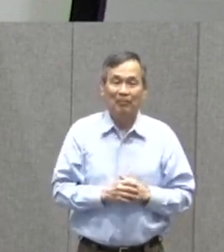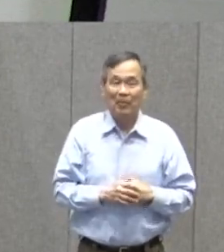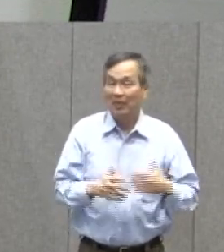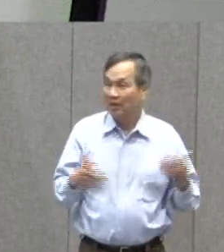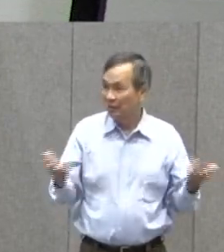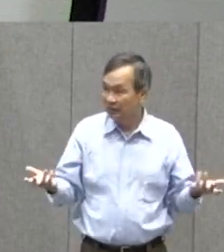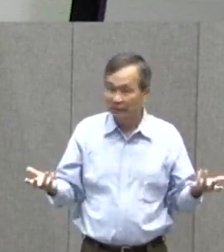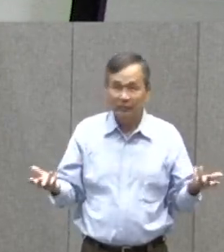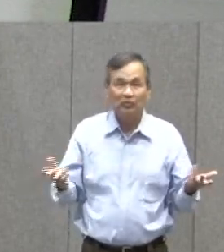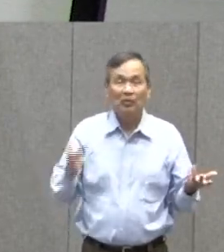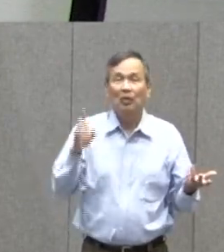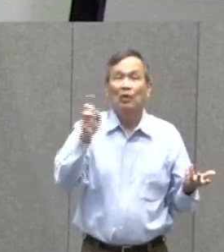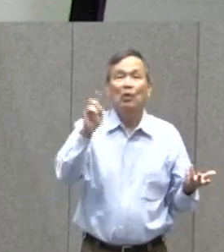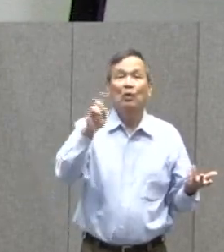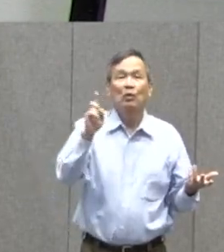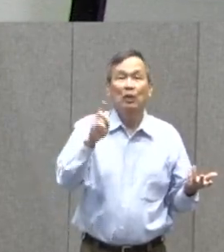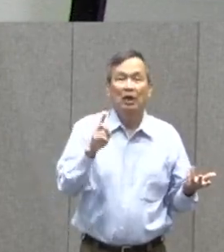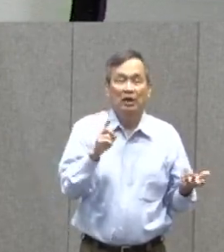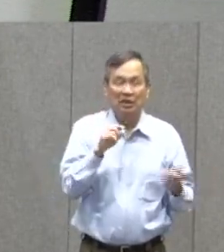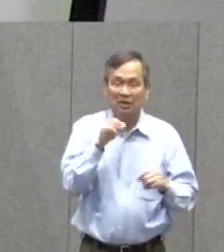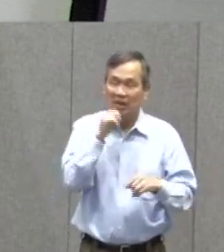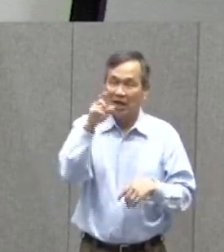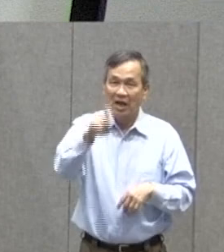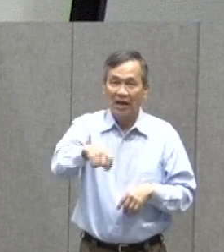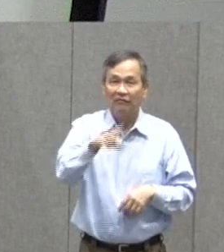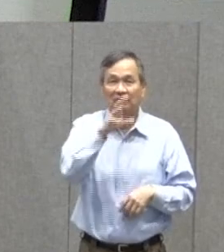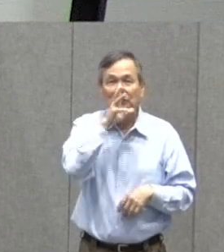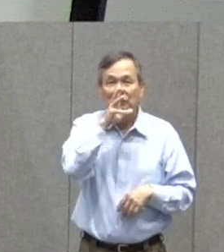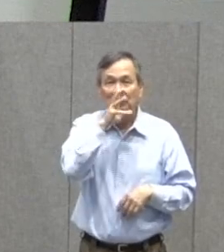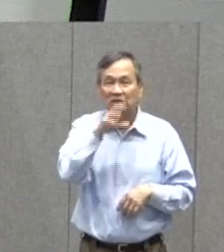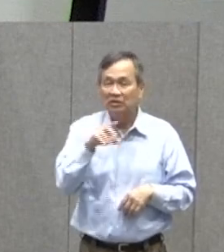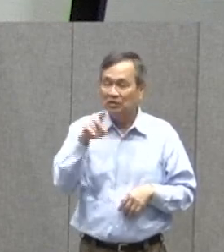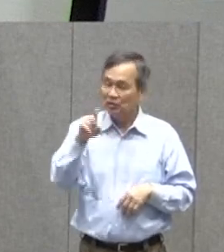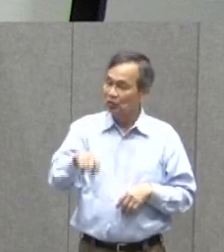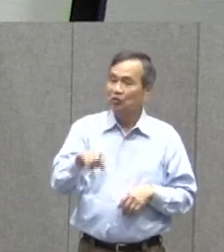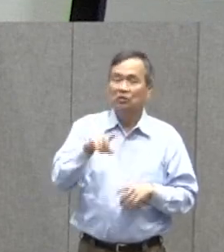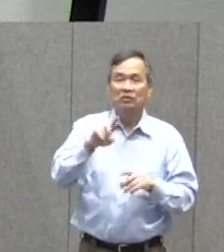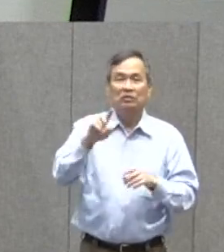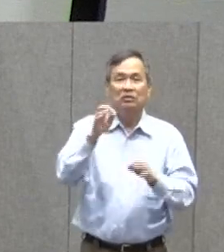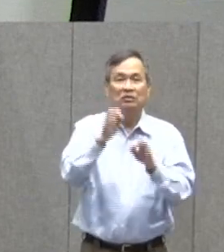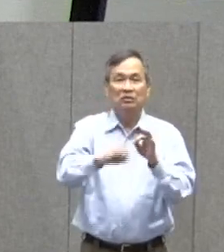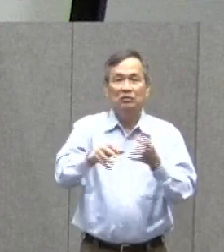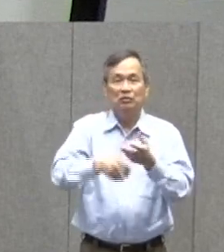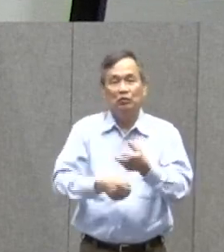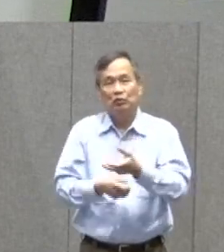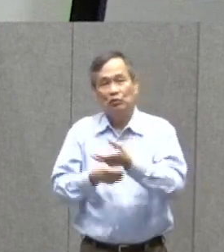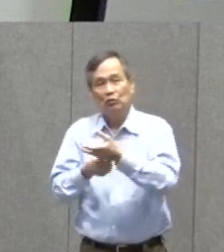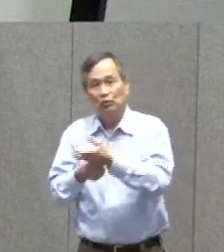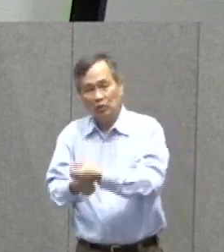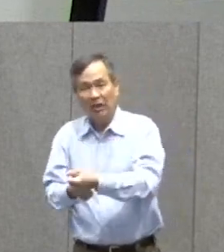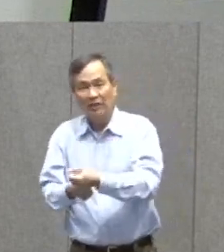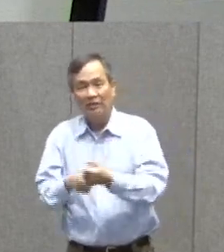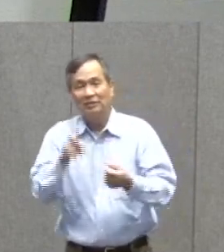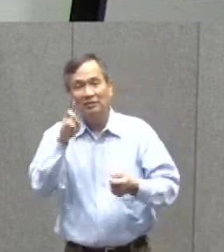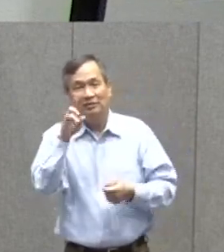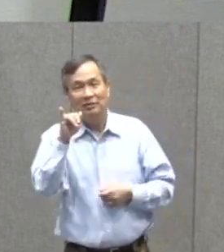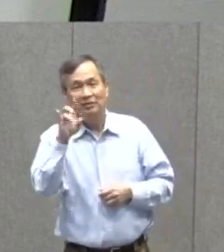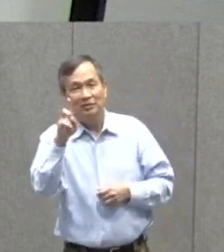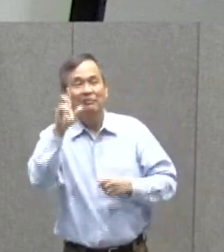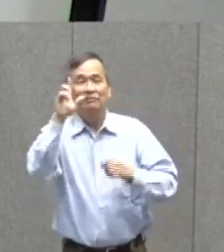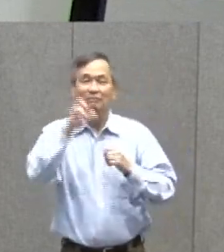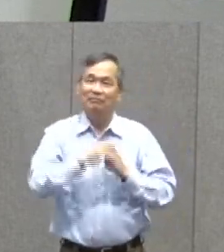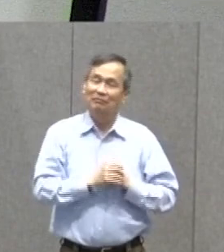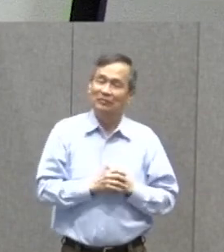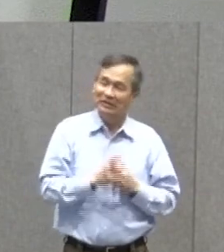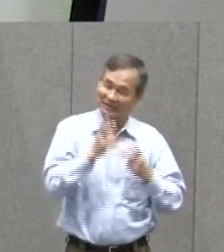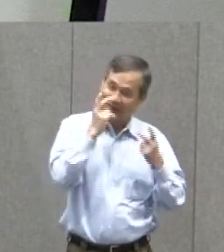Where we didn't need to speak, we only needed to trust. And we did. So you